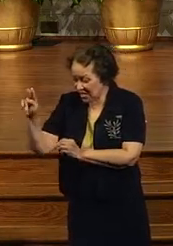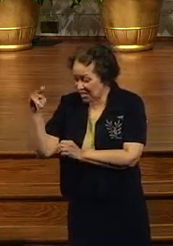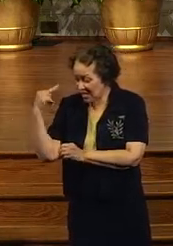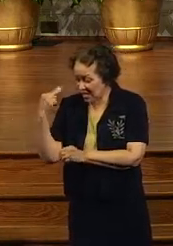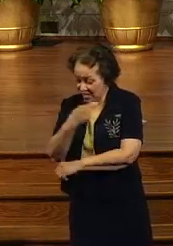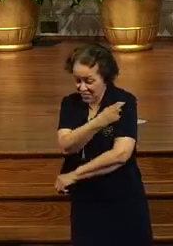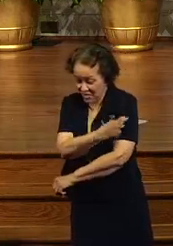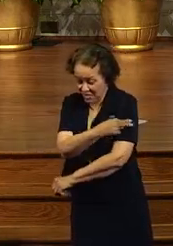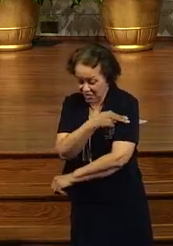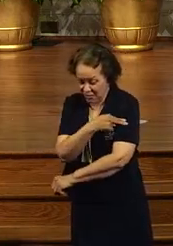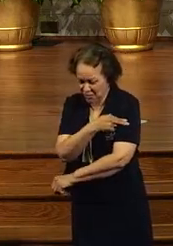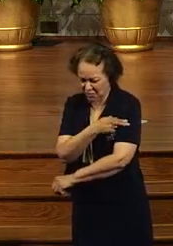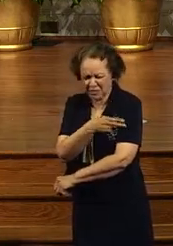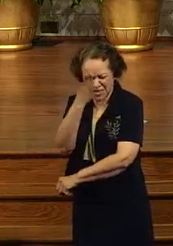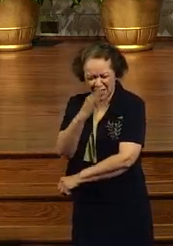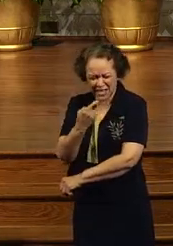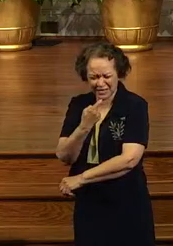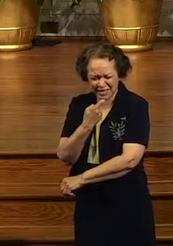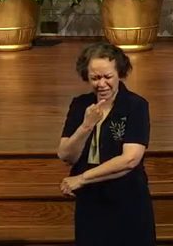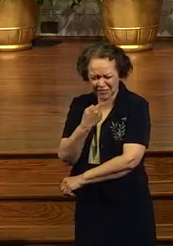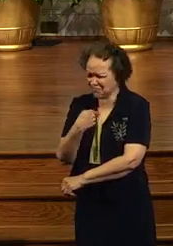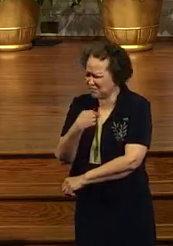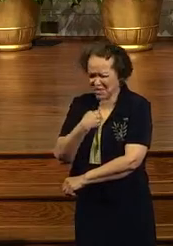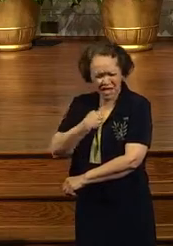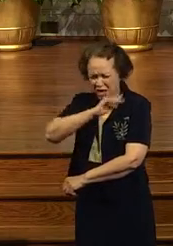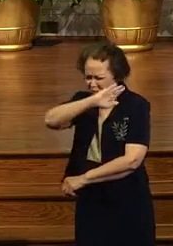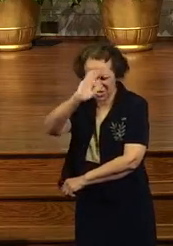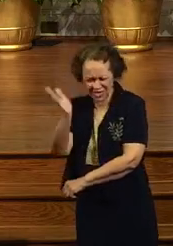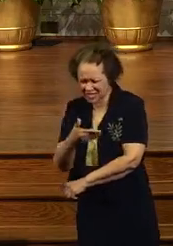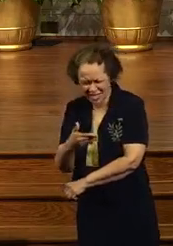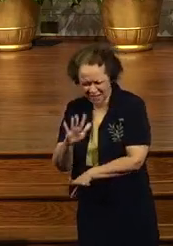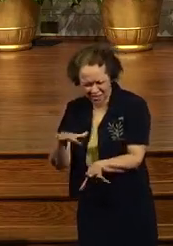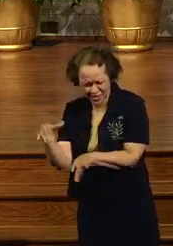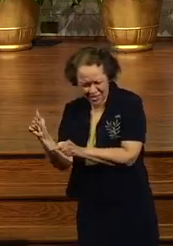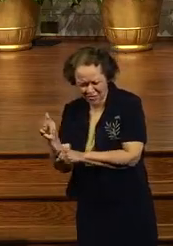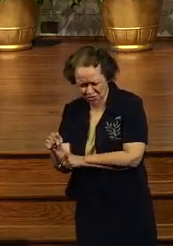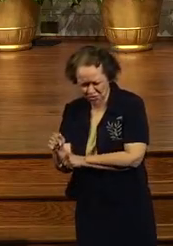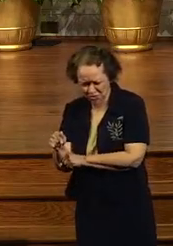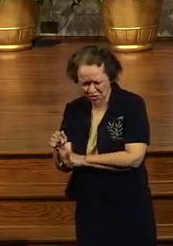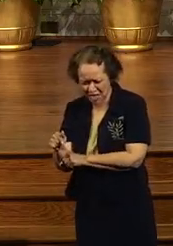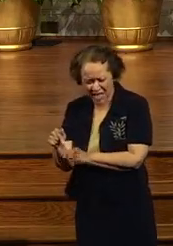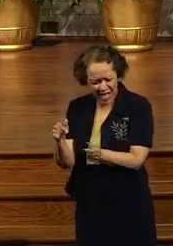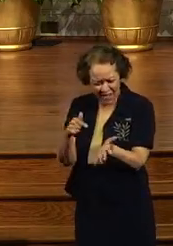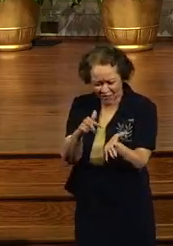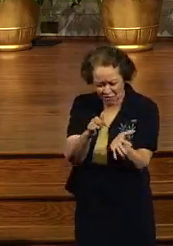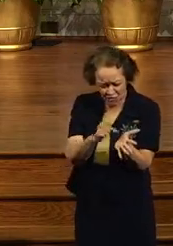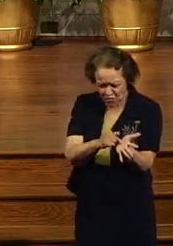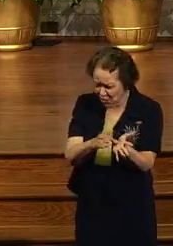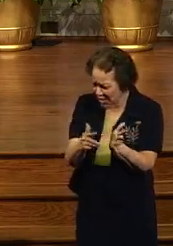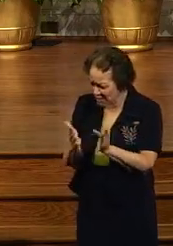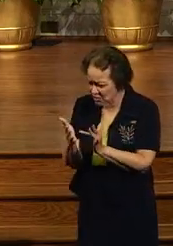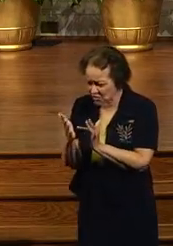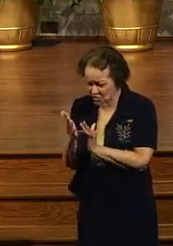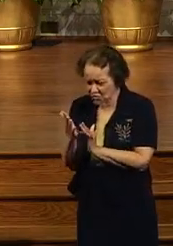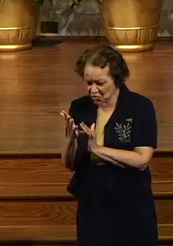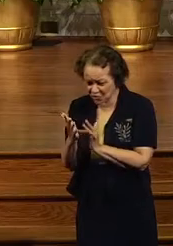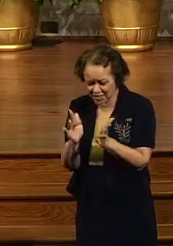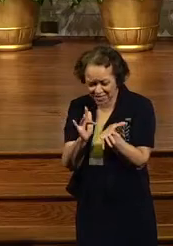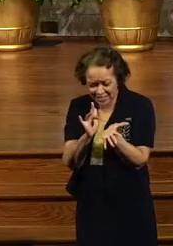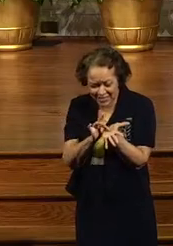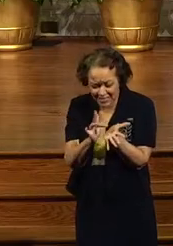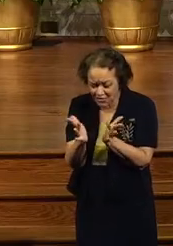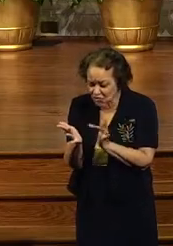no, I will never leave you nor forsake you because I have engraven you in the center of my